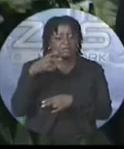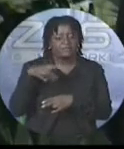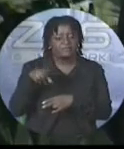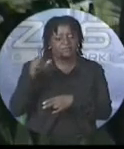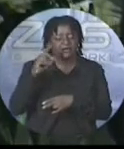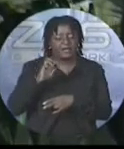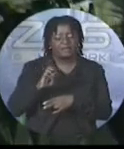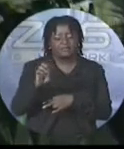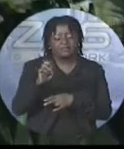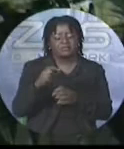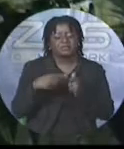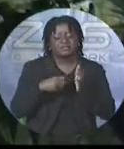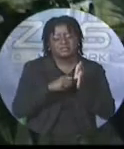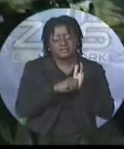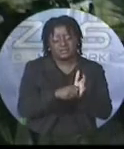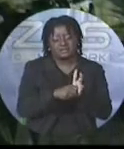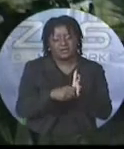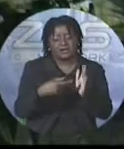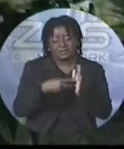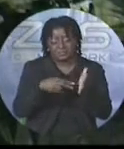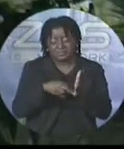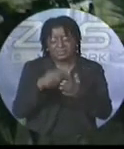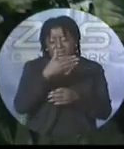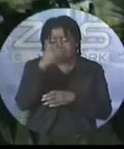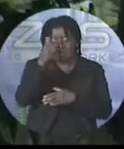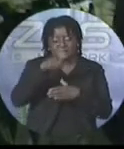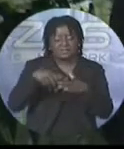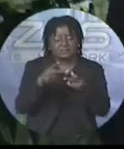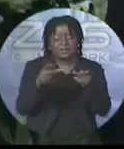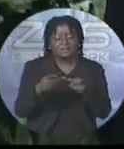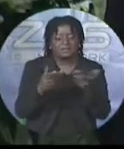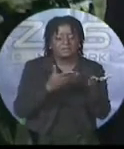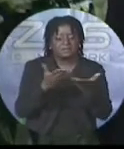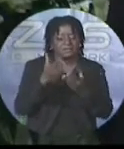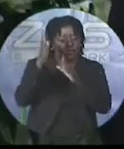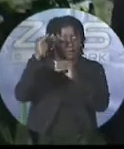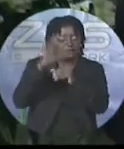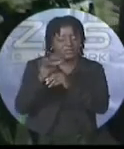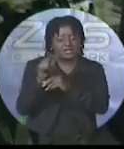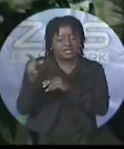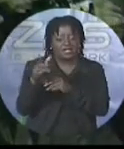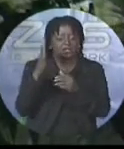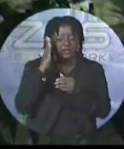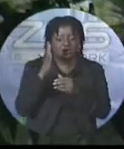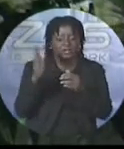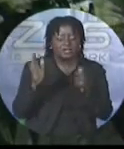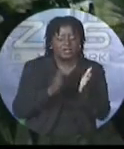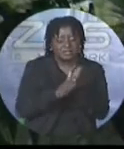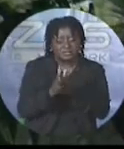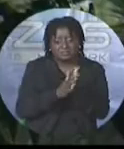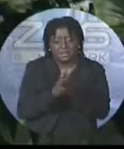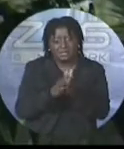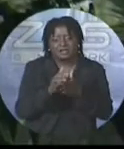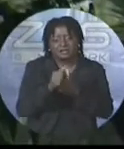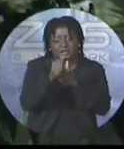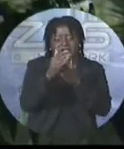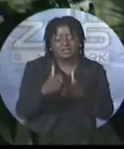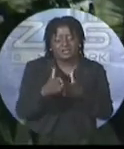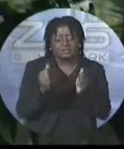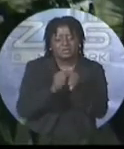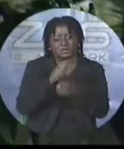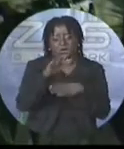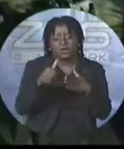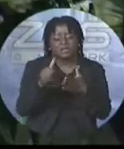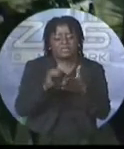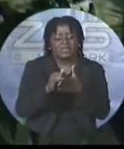public service. Hopefully, the name Bernard Nottage will inspire leaders now and forever with all that